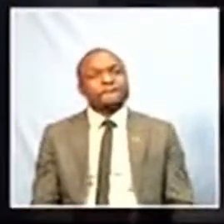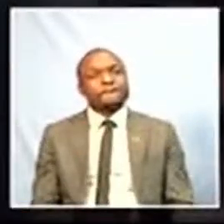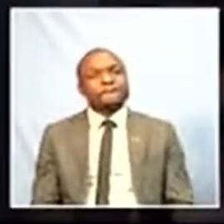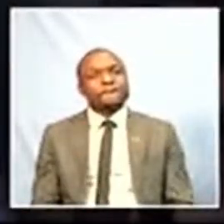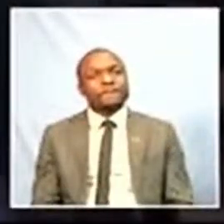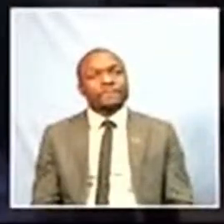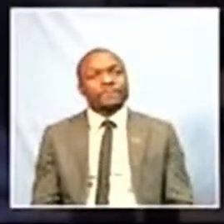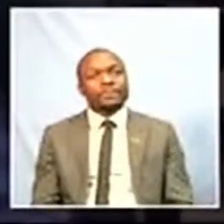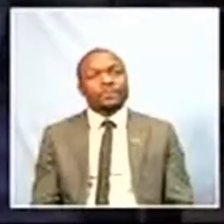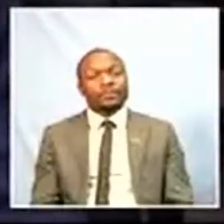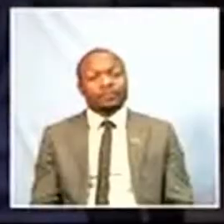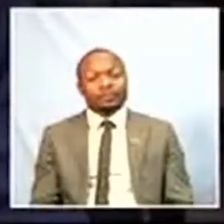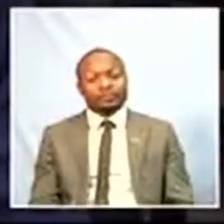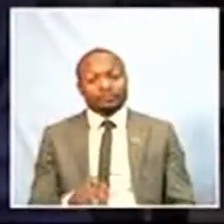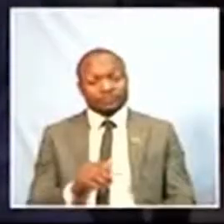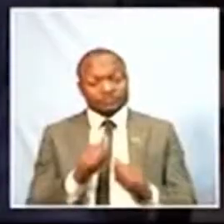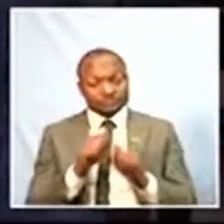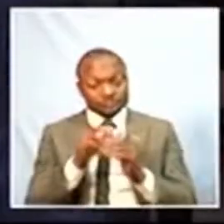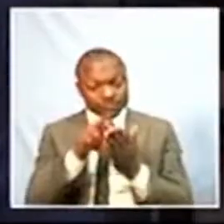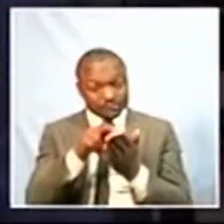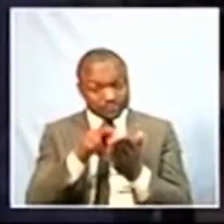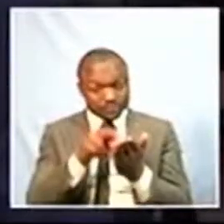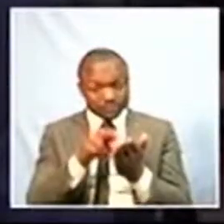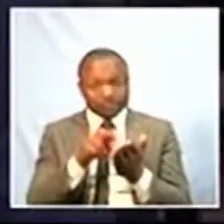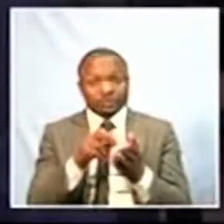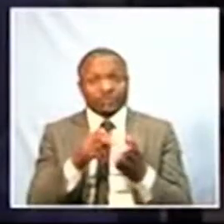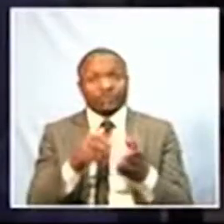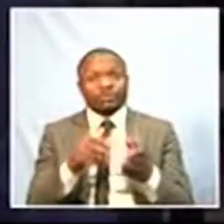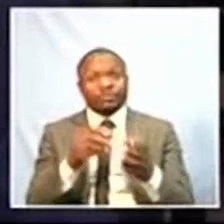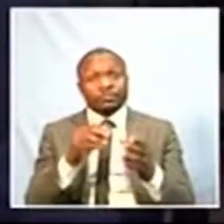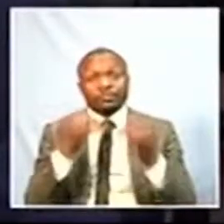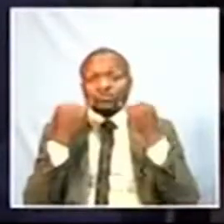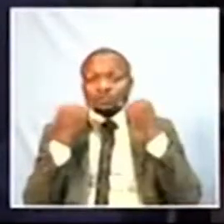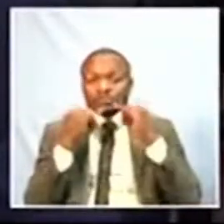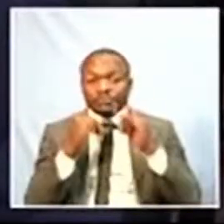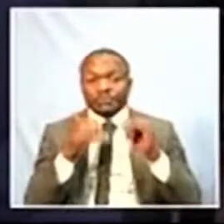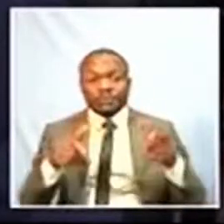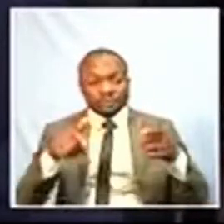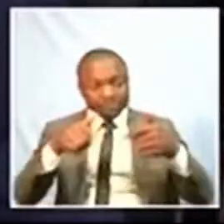From the submission from local government,